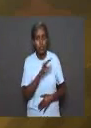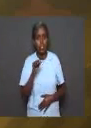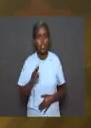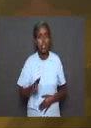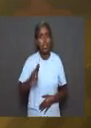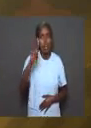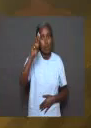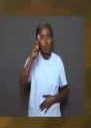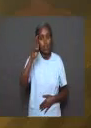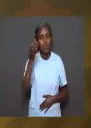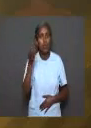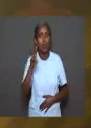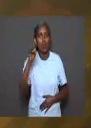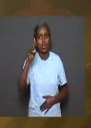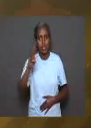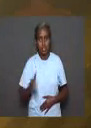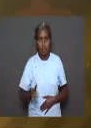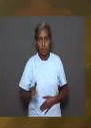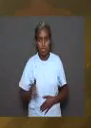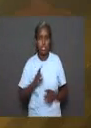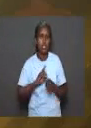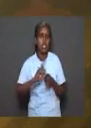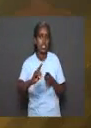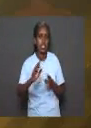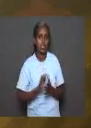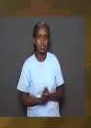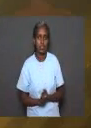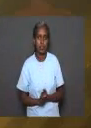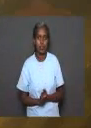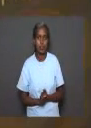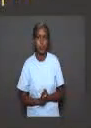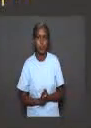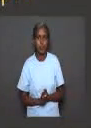upward or downward direction.